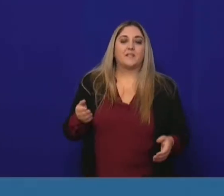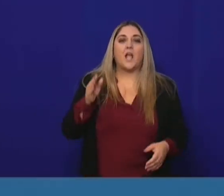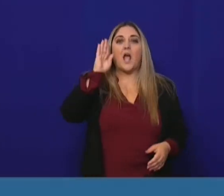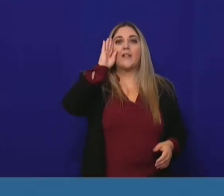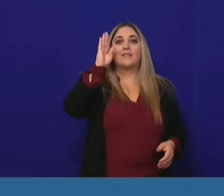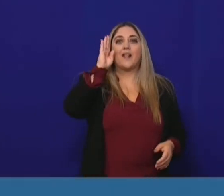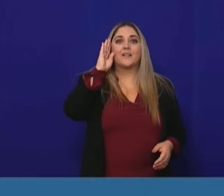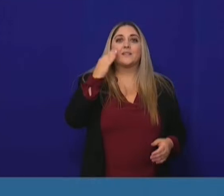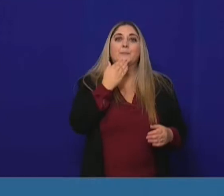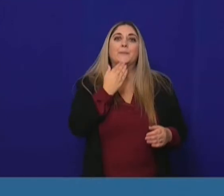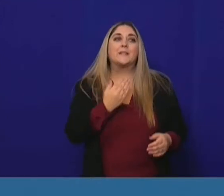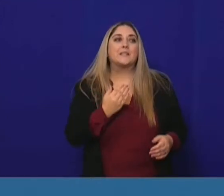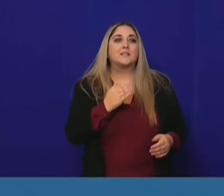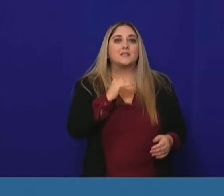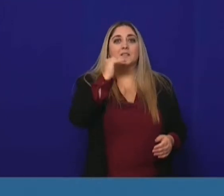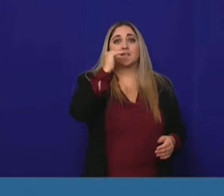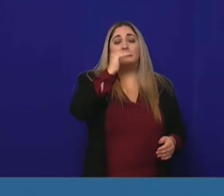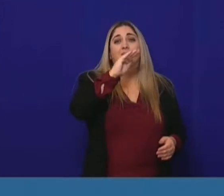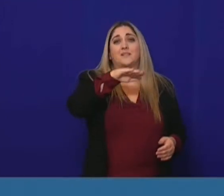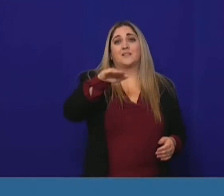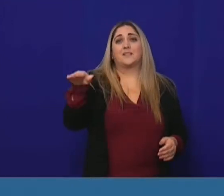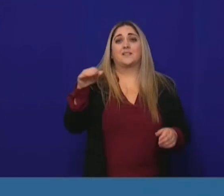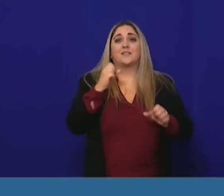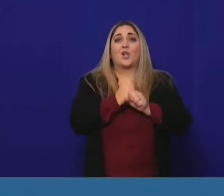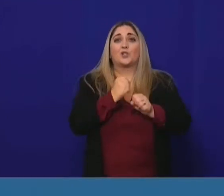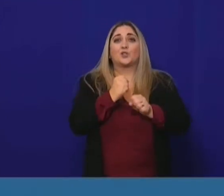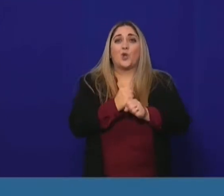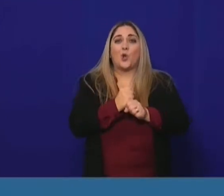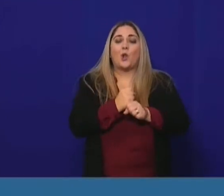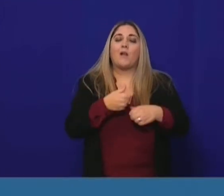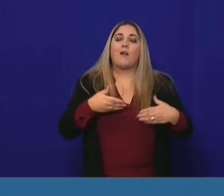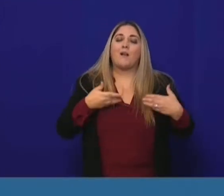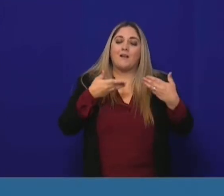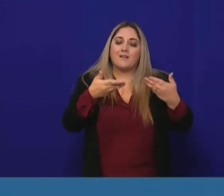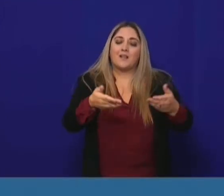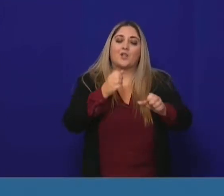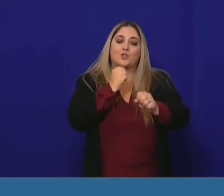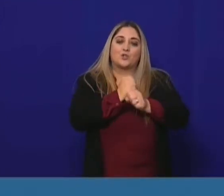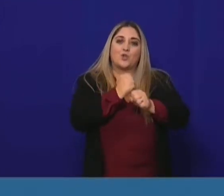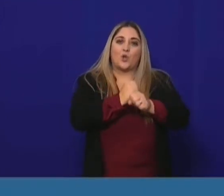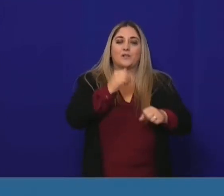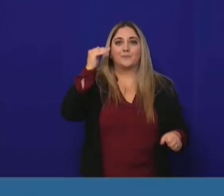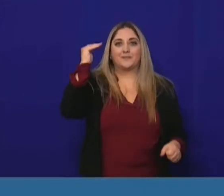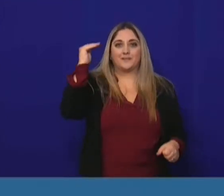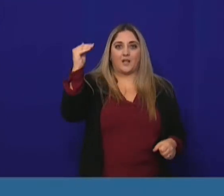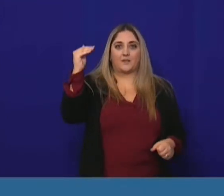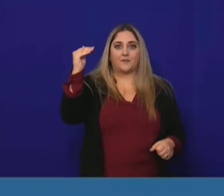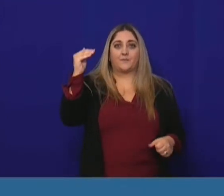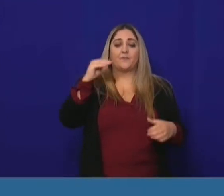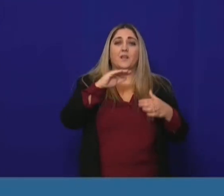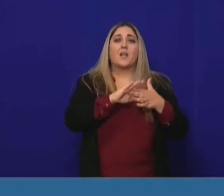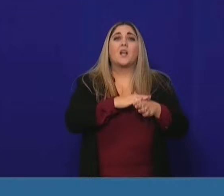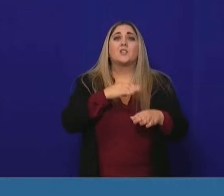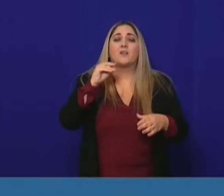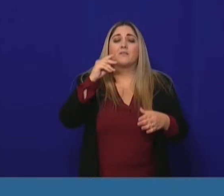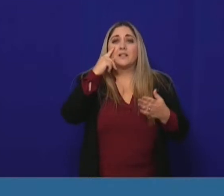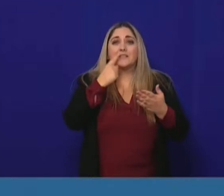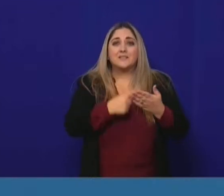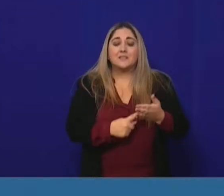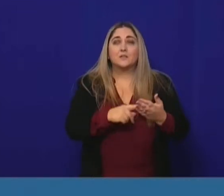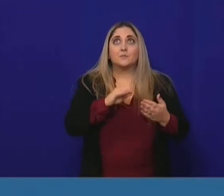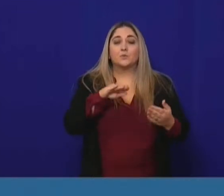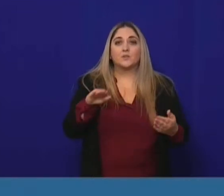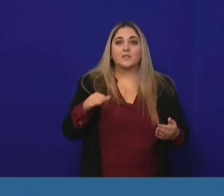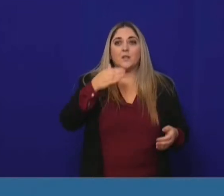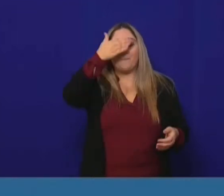nappella lill-employers u anke lill-ħaddiema stess importanti għax għadna qegħdin insibu nies li għadhom xorta jekk ikunu